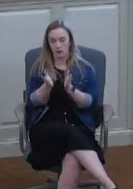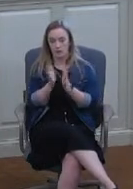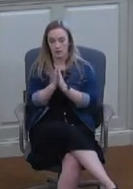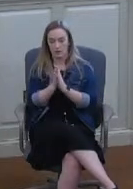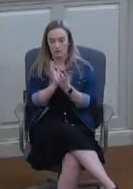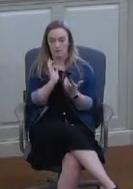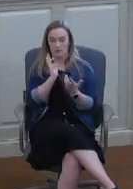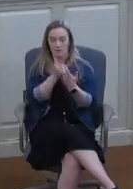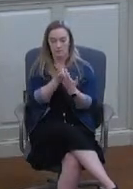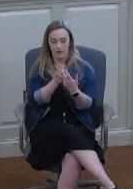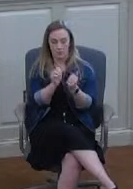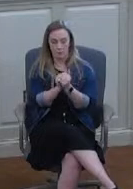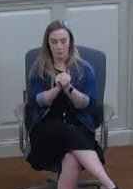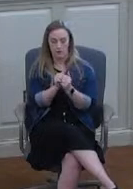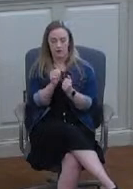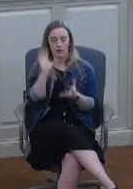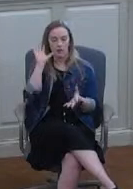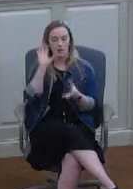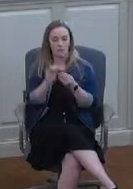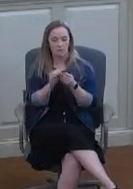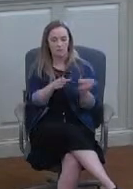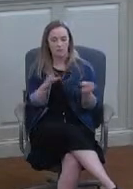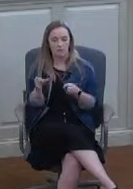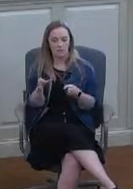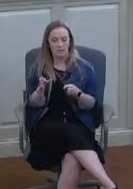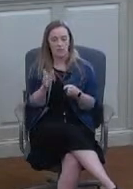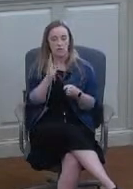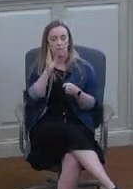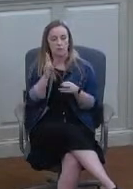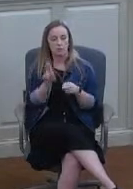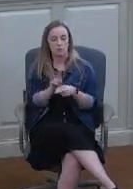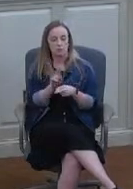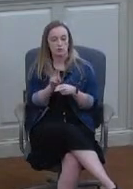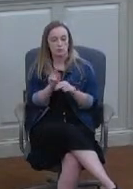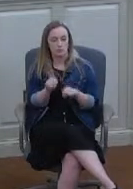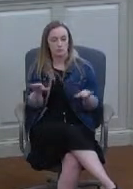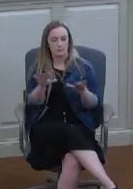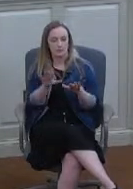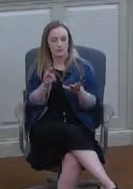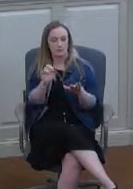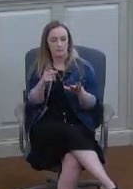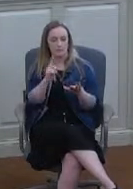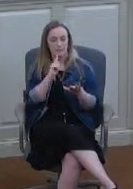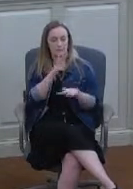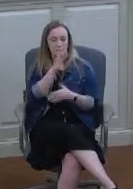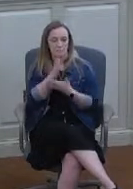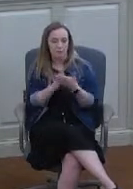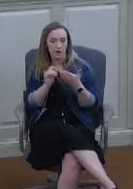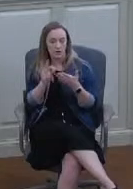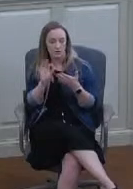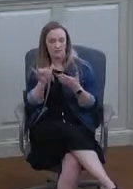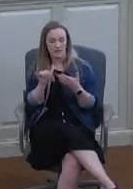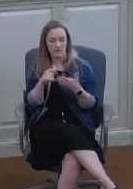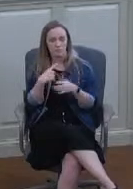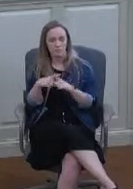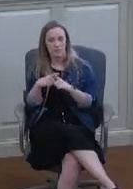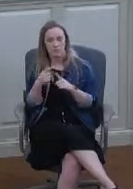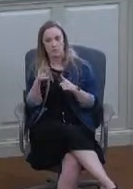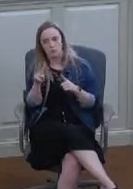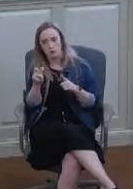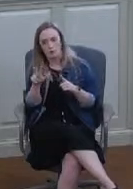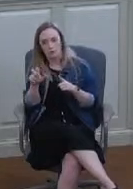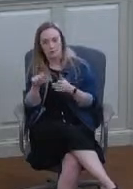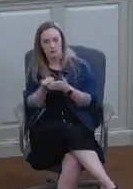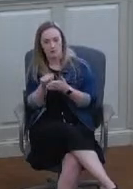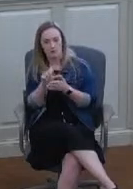plan. The future land use map is a component of that comprehensive plan, as well as hundreds of pages of other things. The